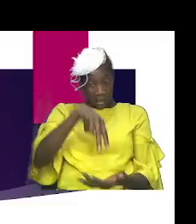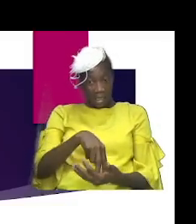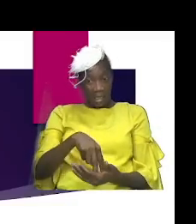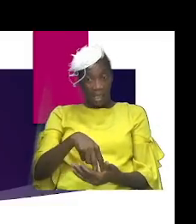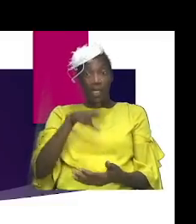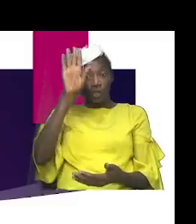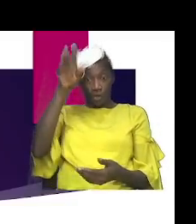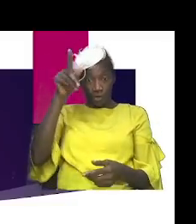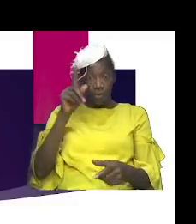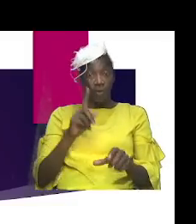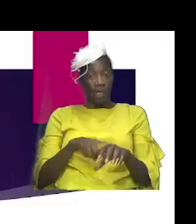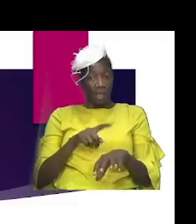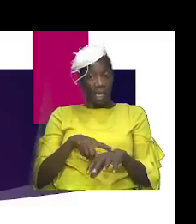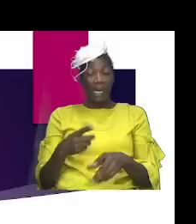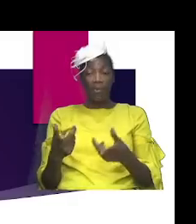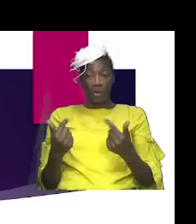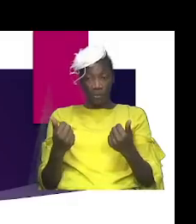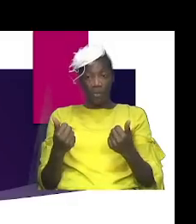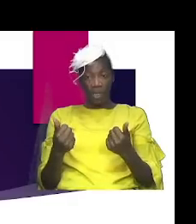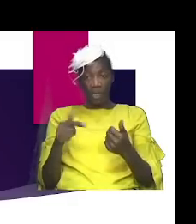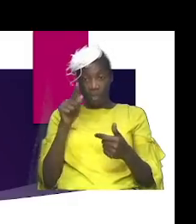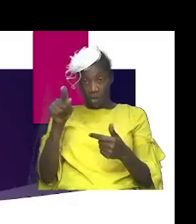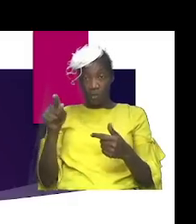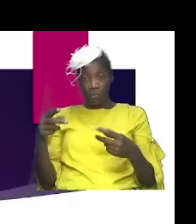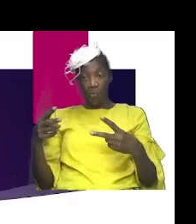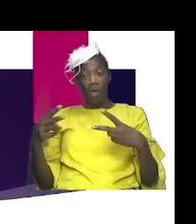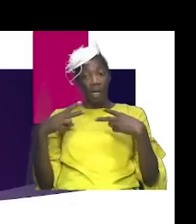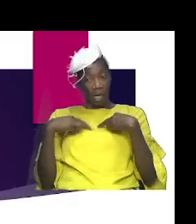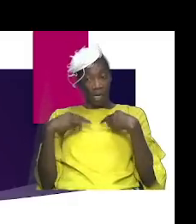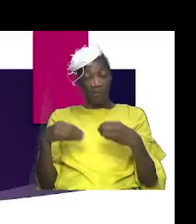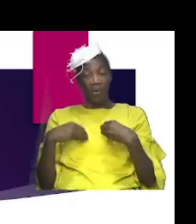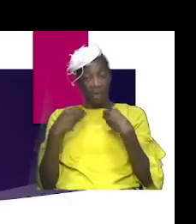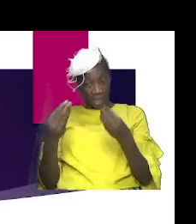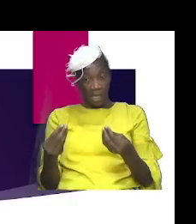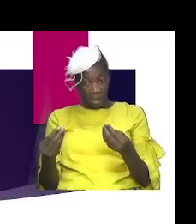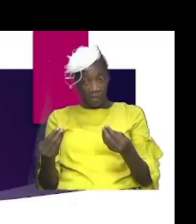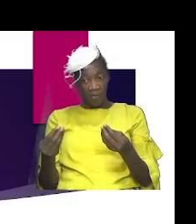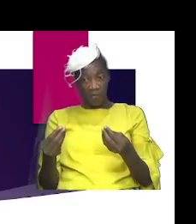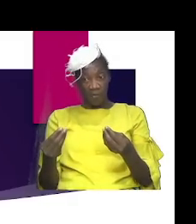coming. And you are going to have to give an account to him